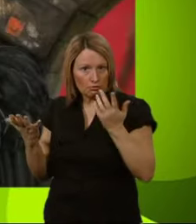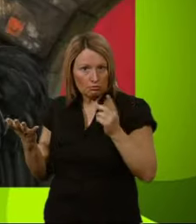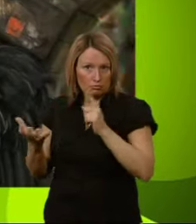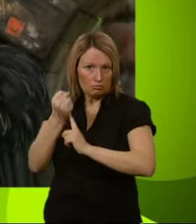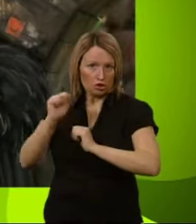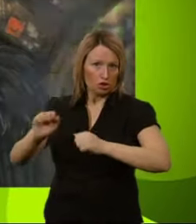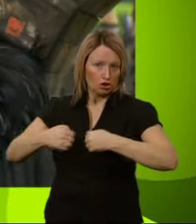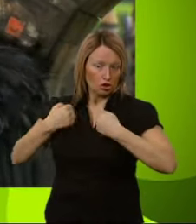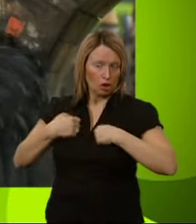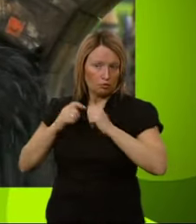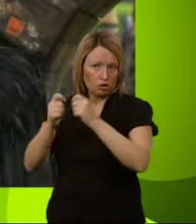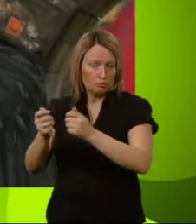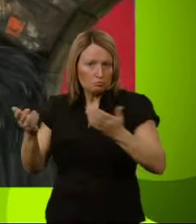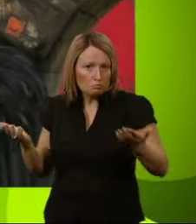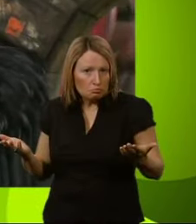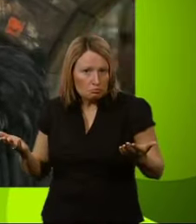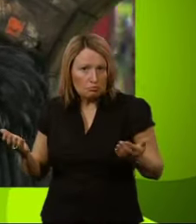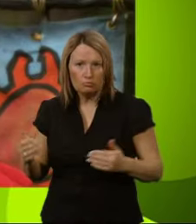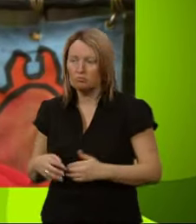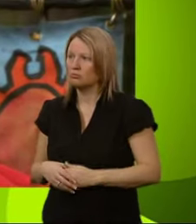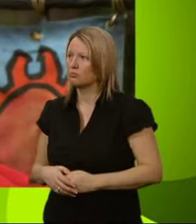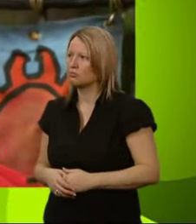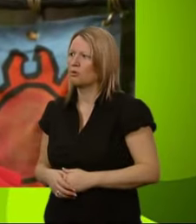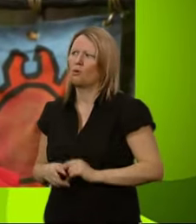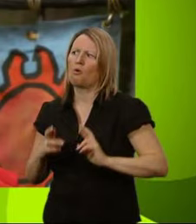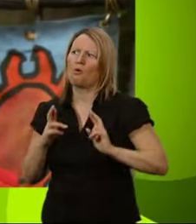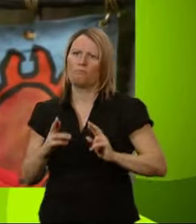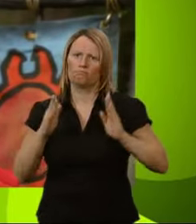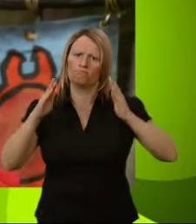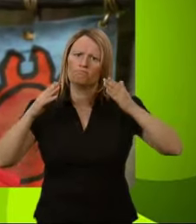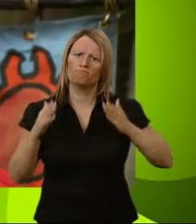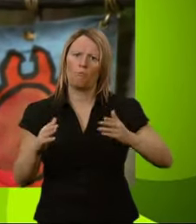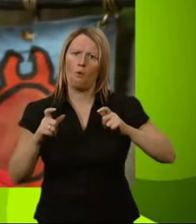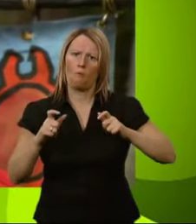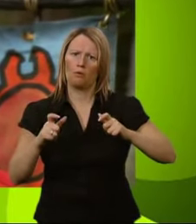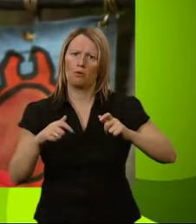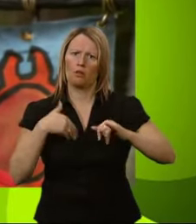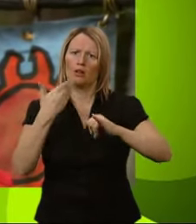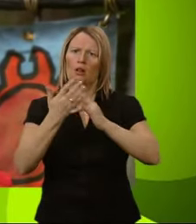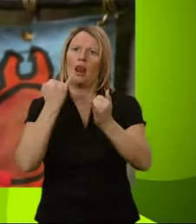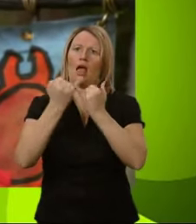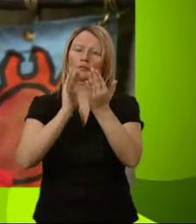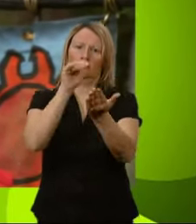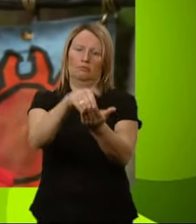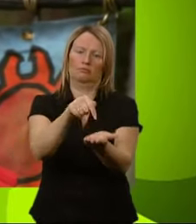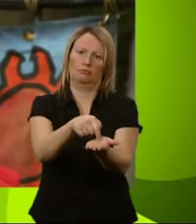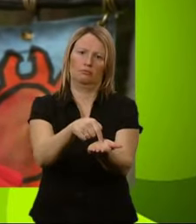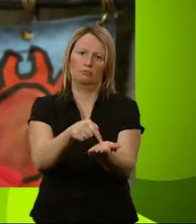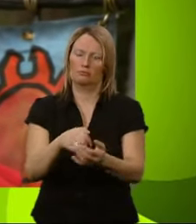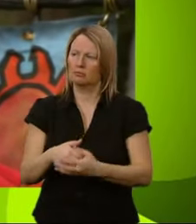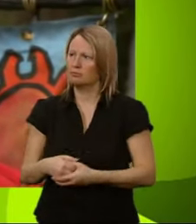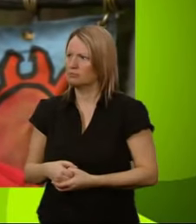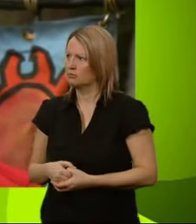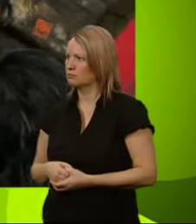this enough to achieve the title of ultimate champion? I just need to stay focused and hopefully I'll be able to go at least to the